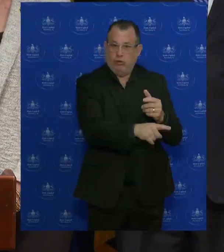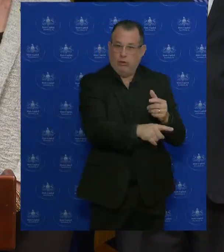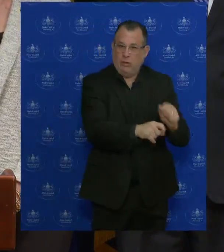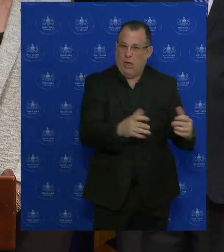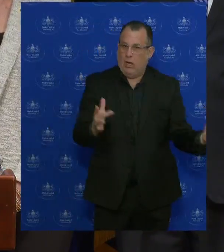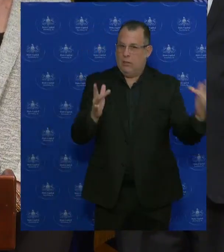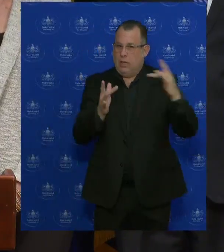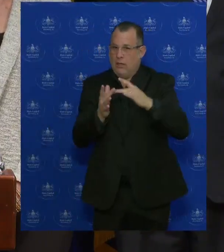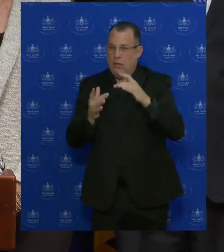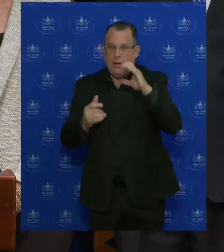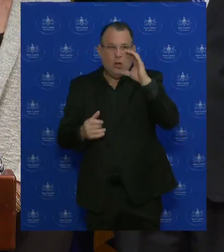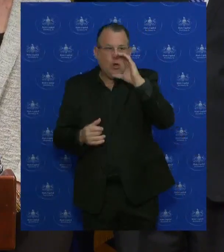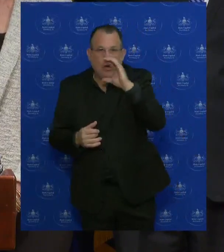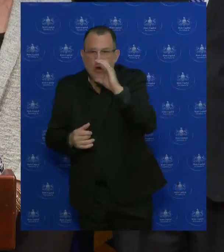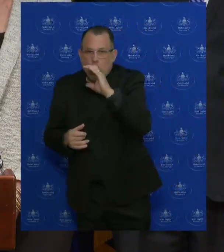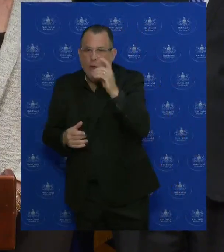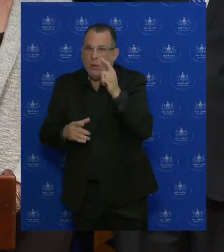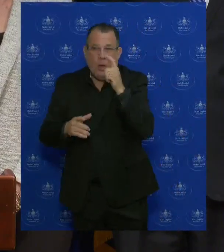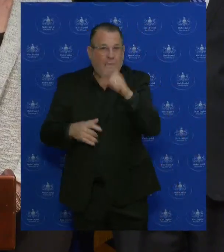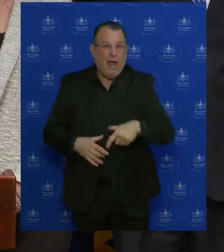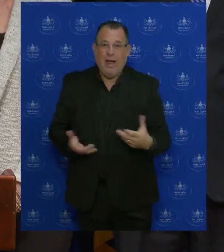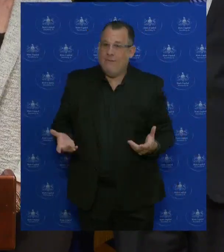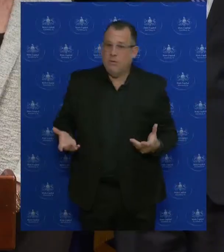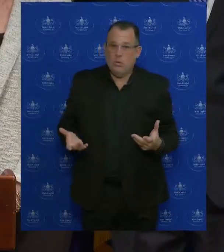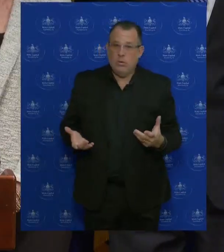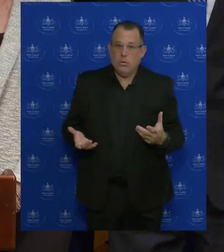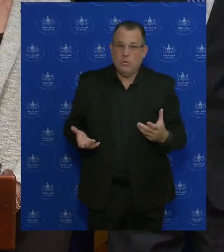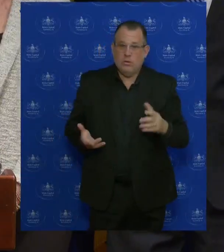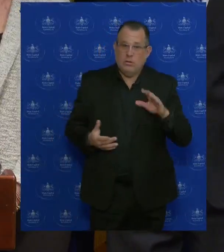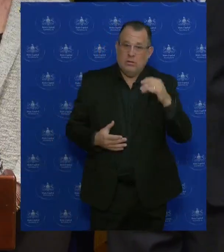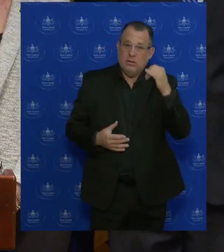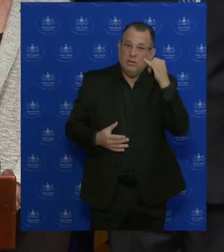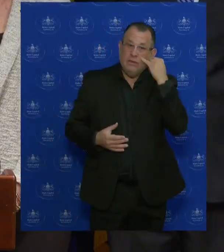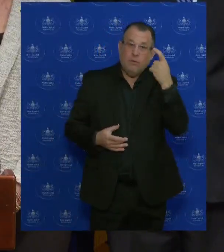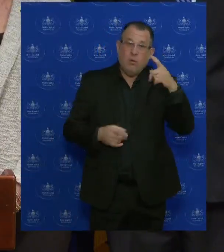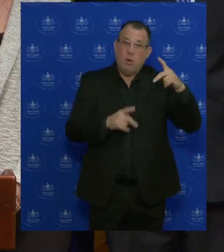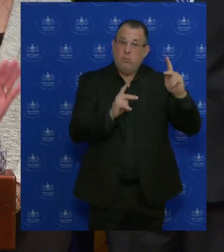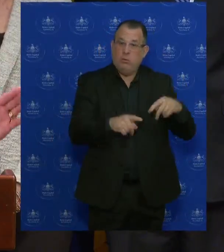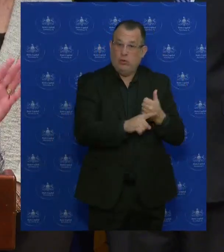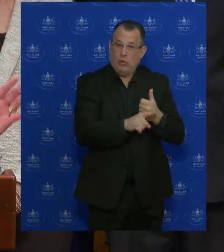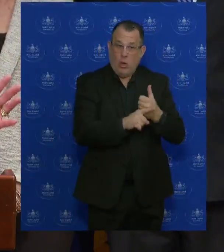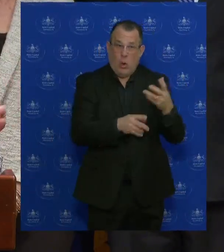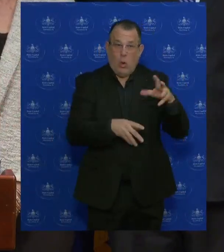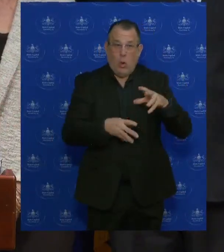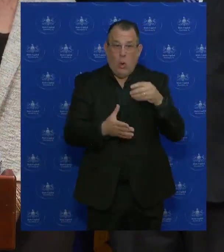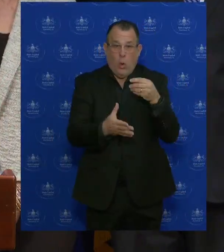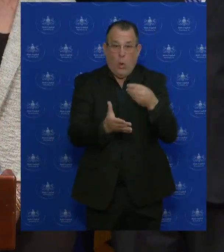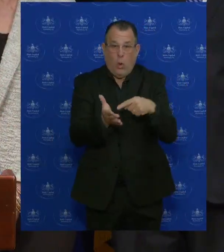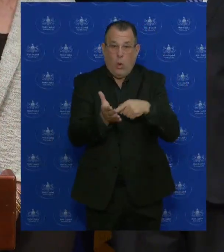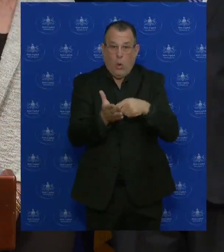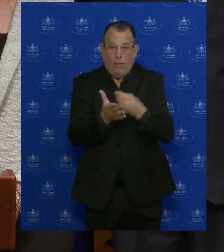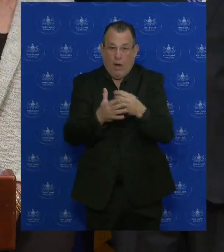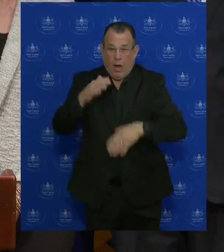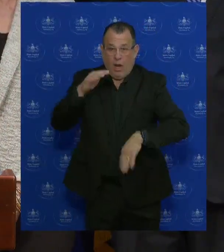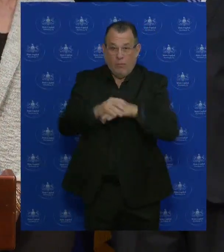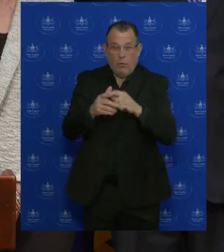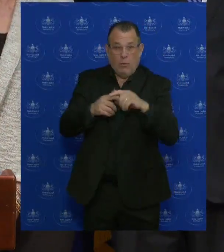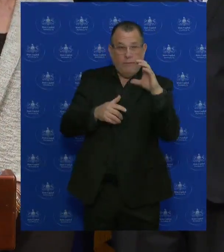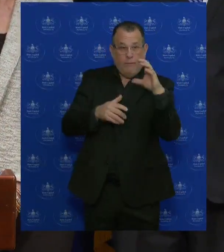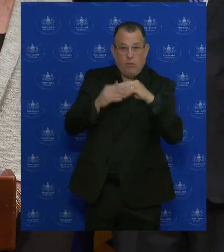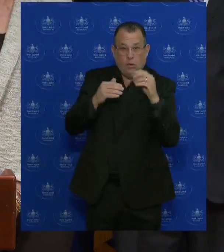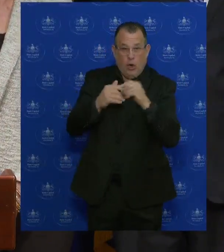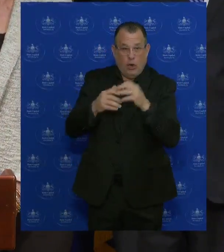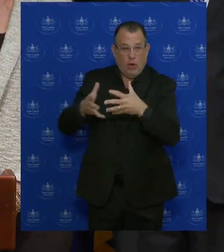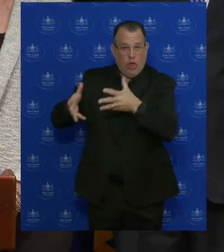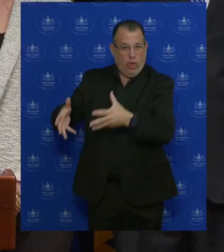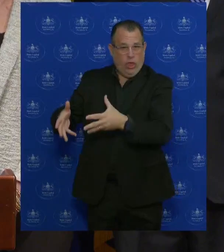to unclaimed property in Treasury's care that is owned by a single individual and worth up to $500. Other properties still